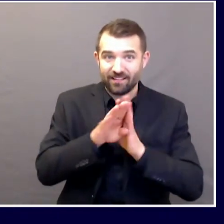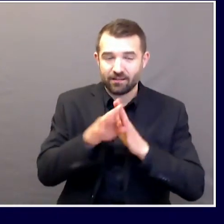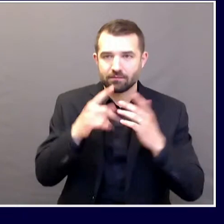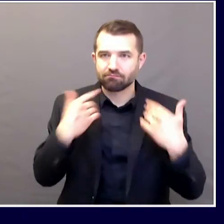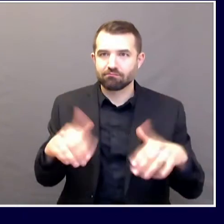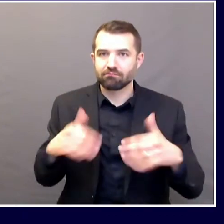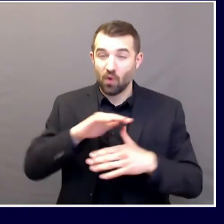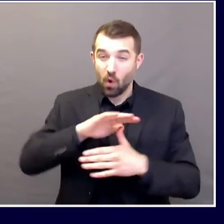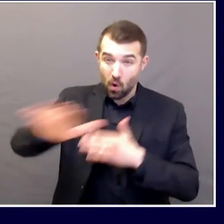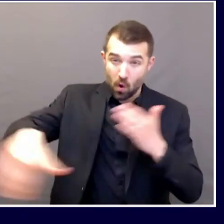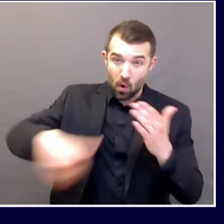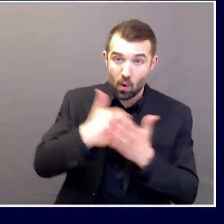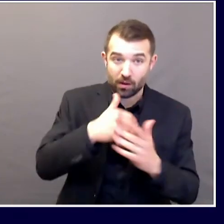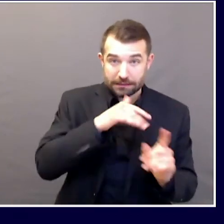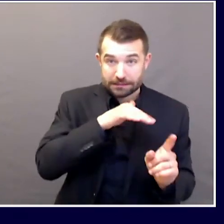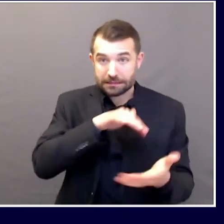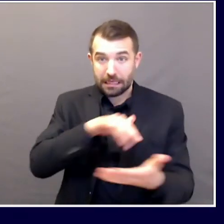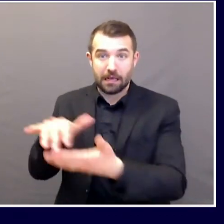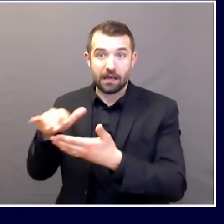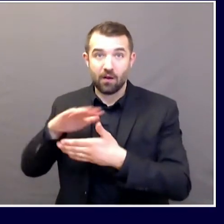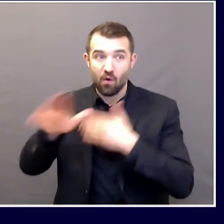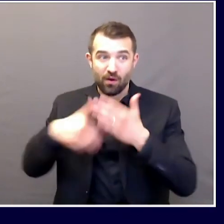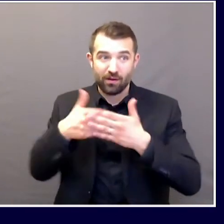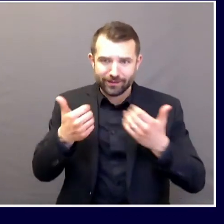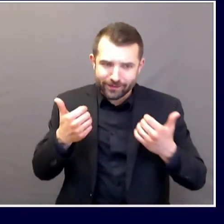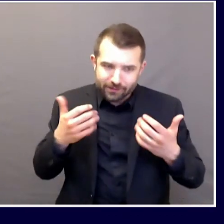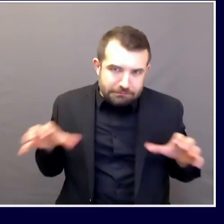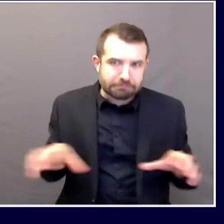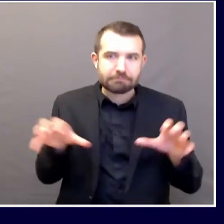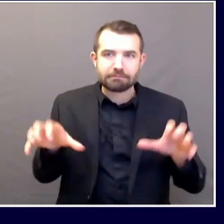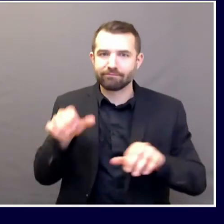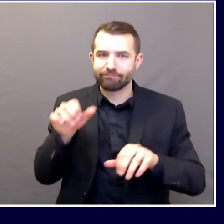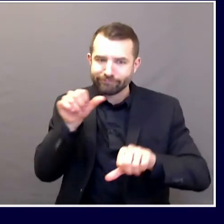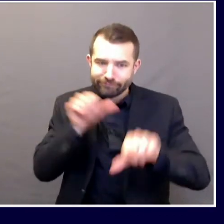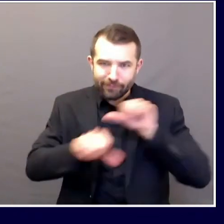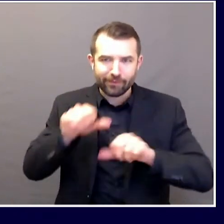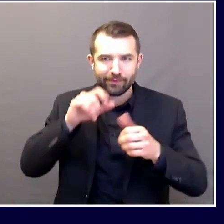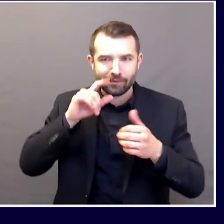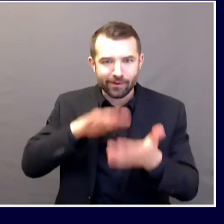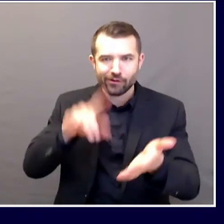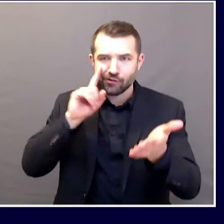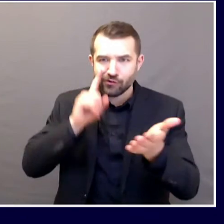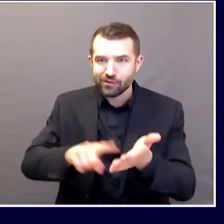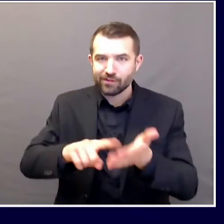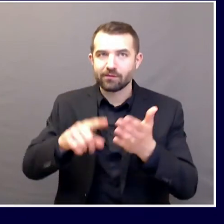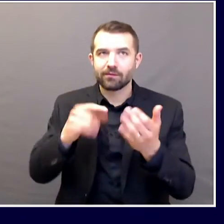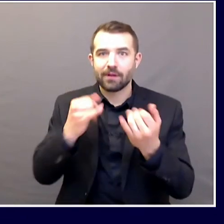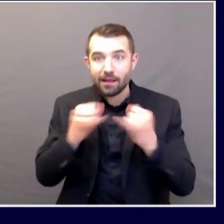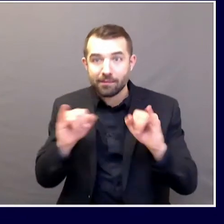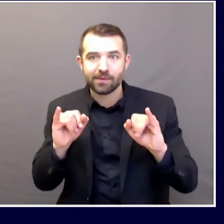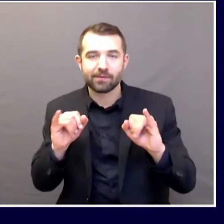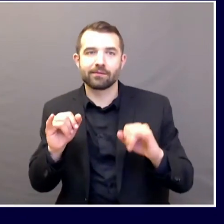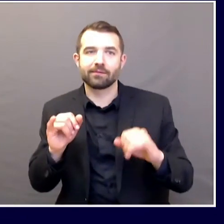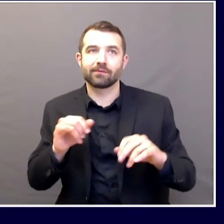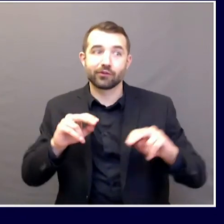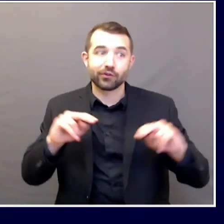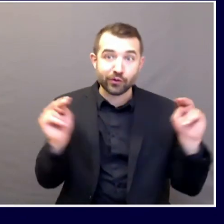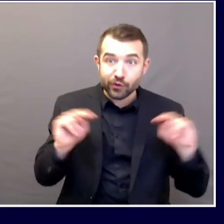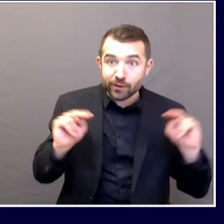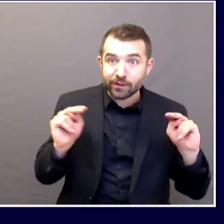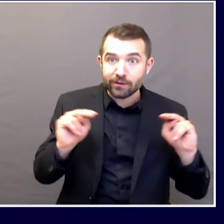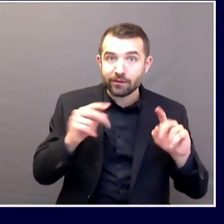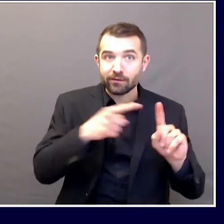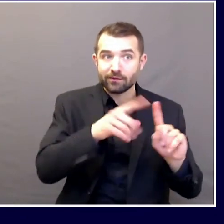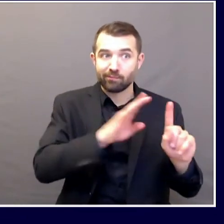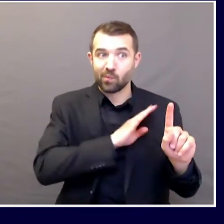was carefully reviewed and approved by an independent board of scientists as well as the US